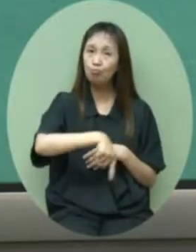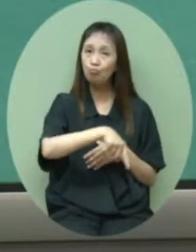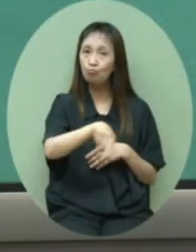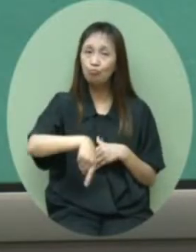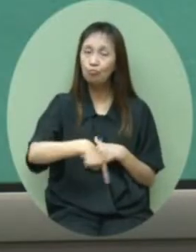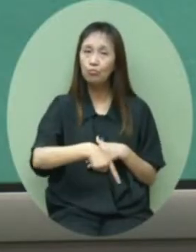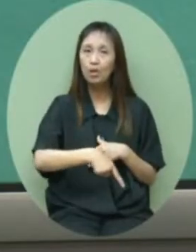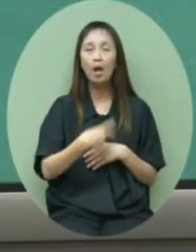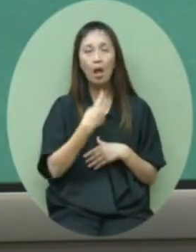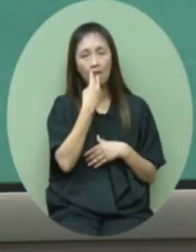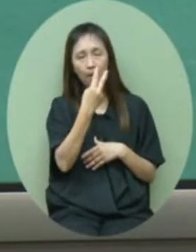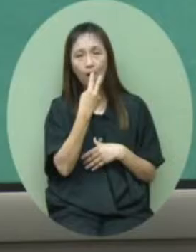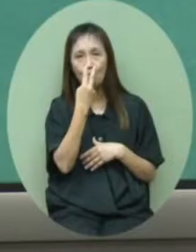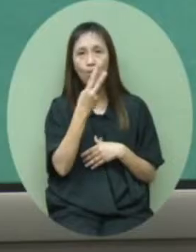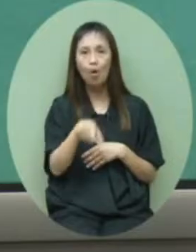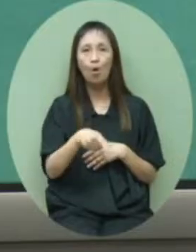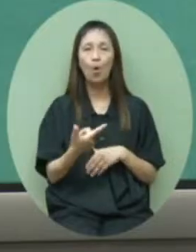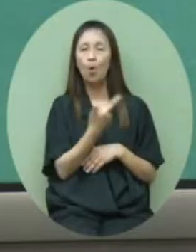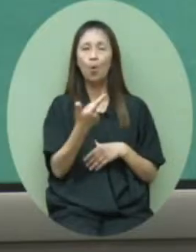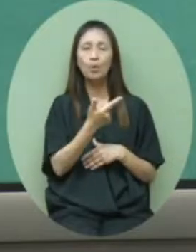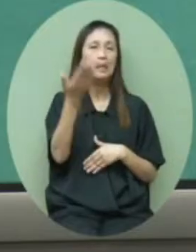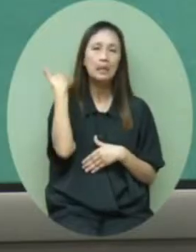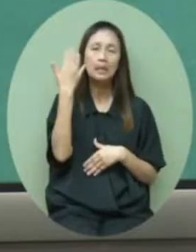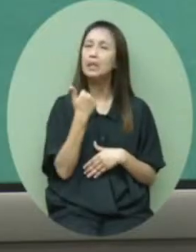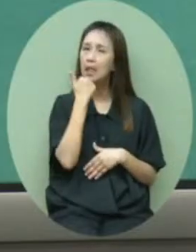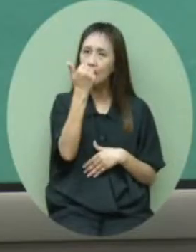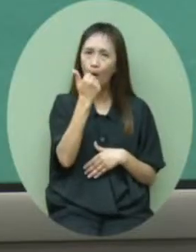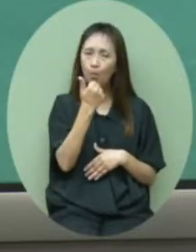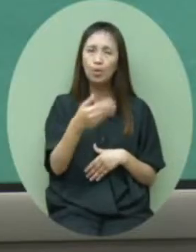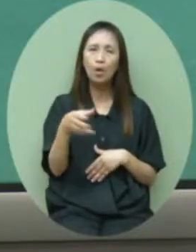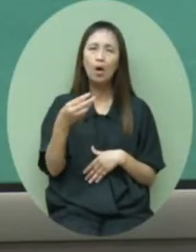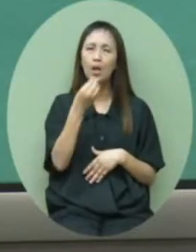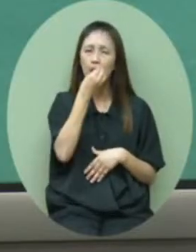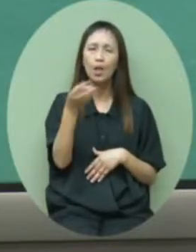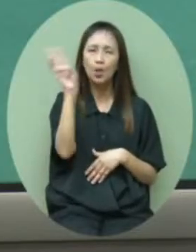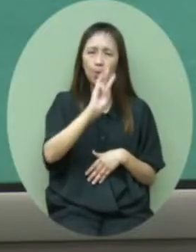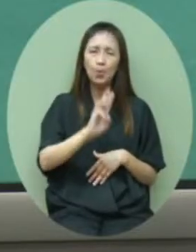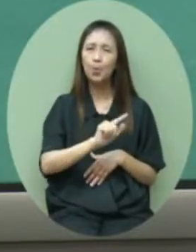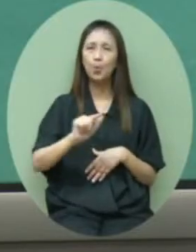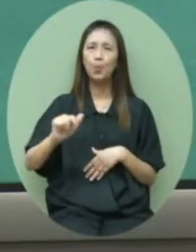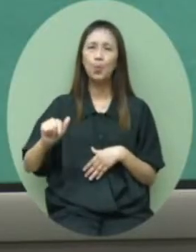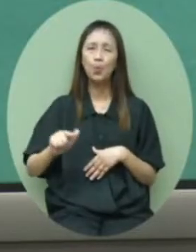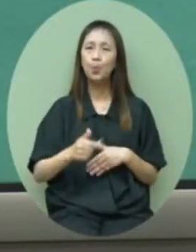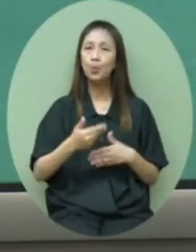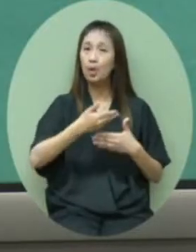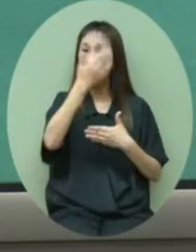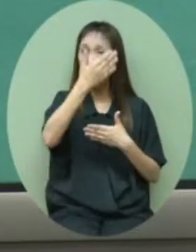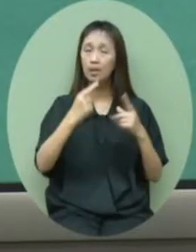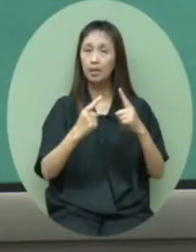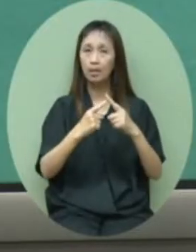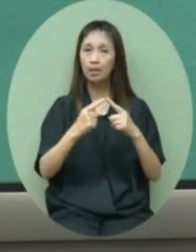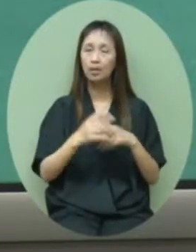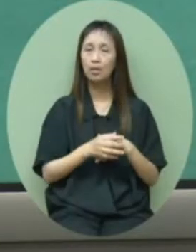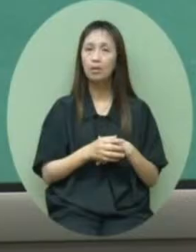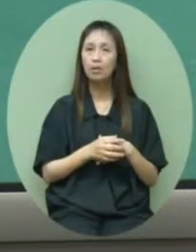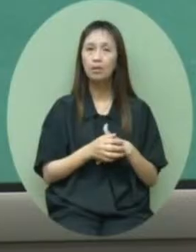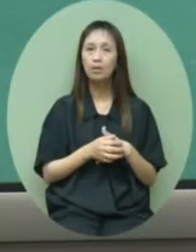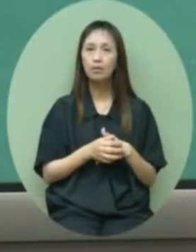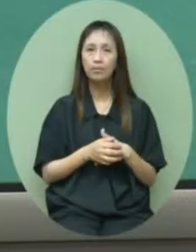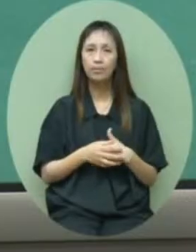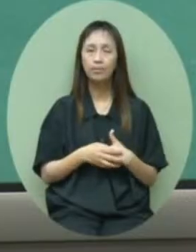water quality. And from them, and from the sample water we've collected, they've indicated